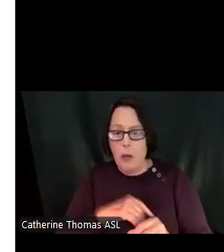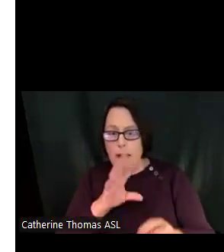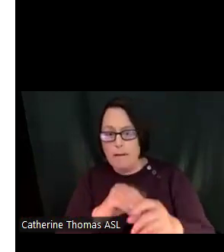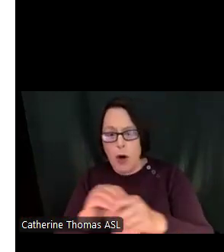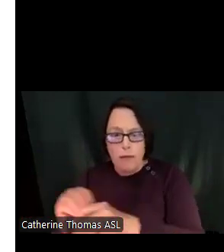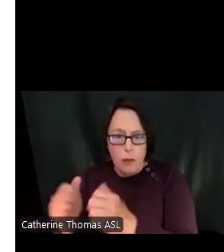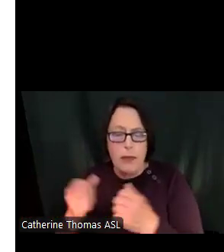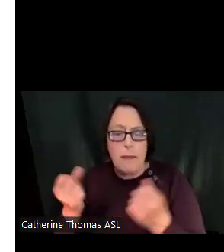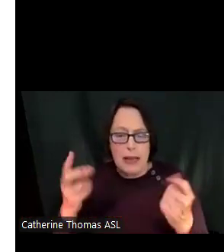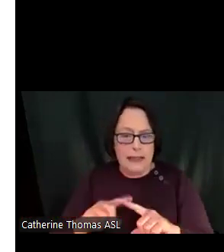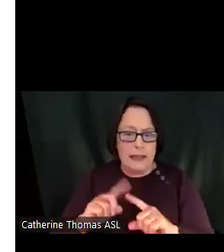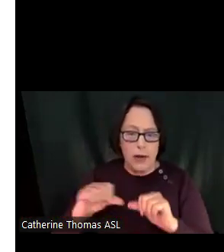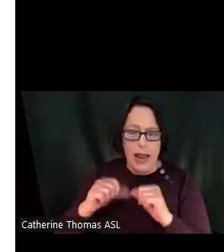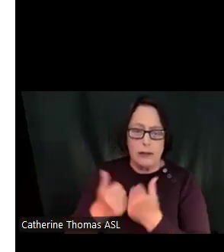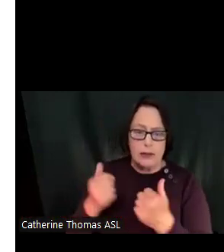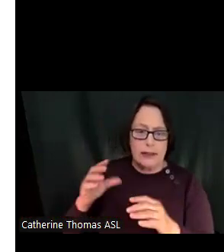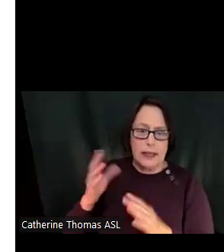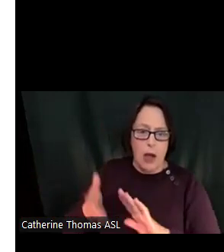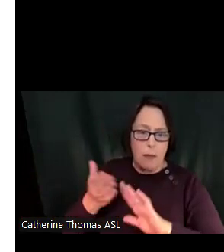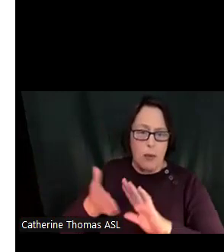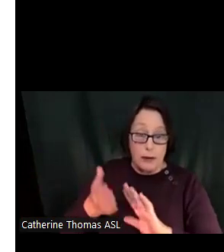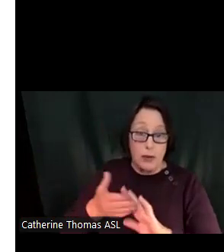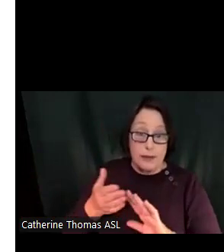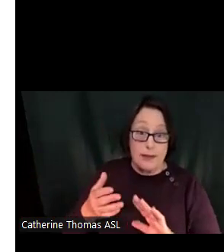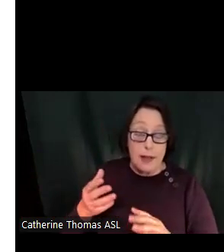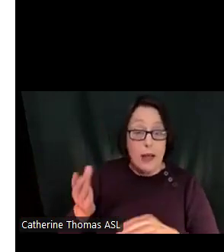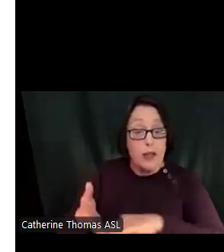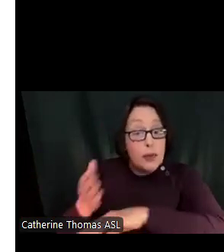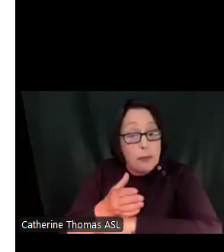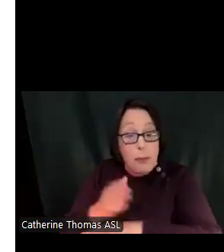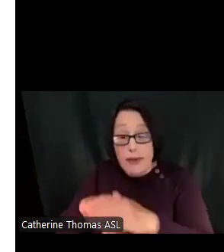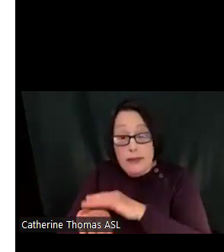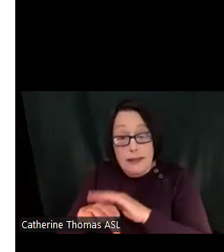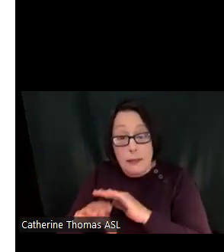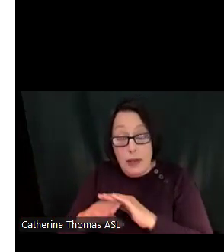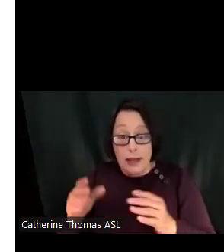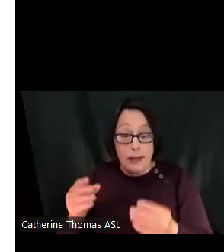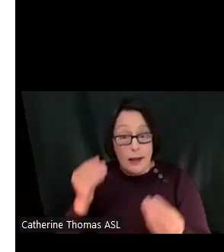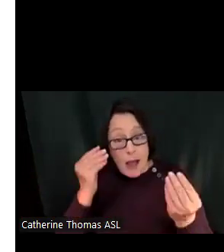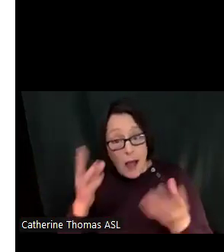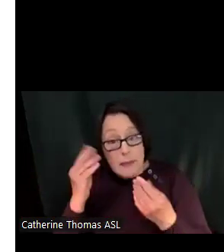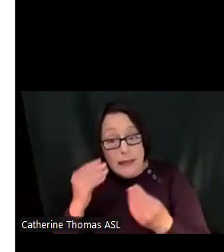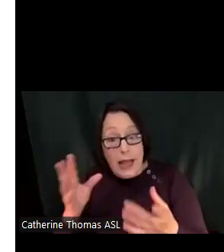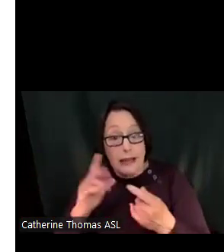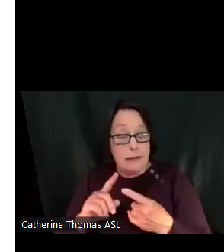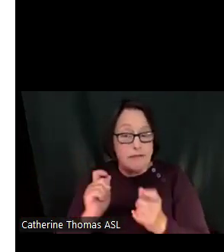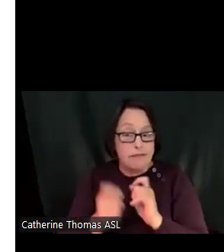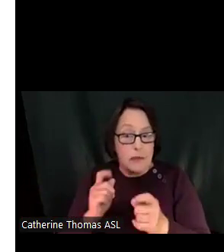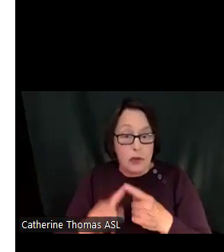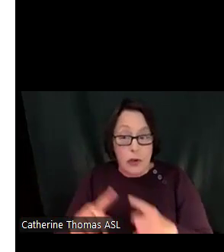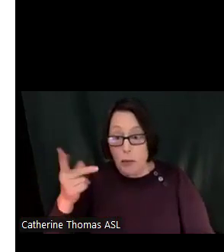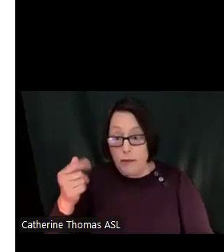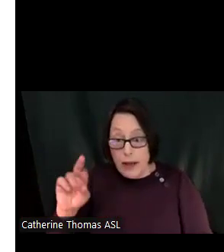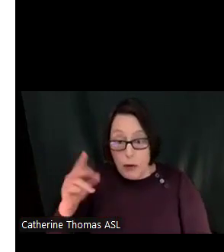of agency operations to include web accessibility projects, updates of Provider One to improve screen reader